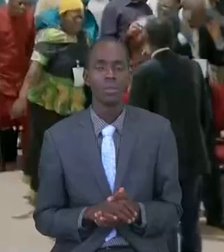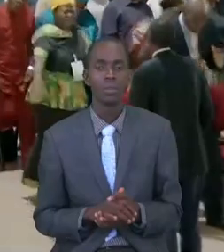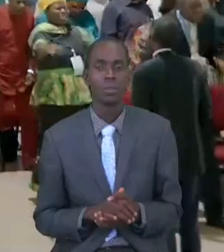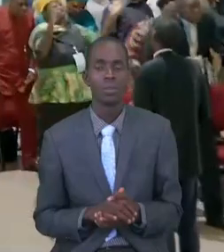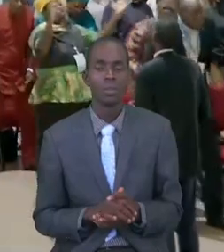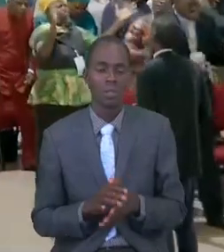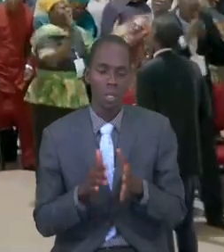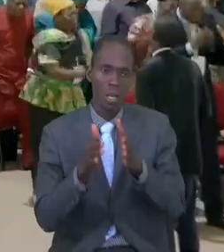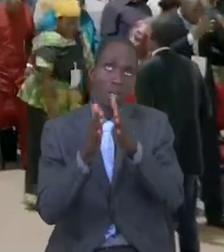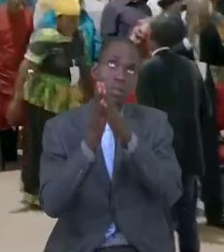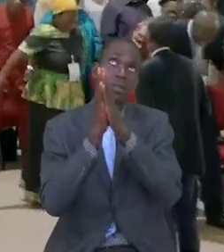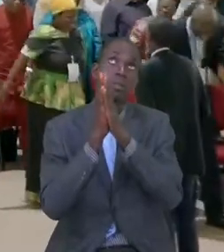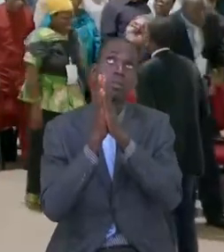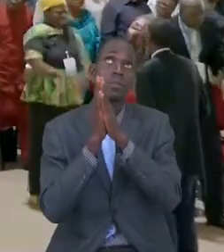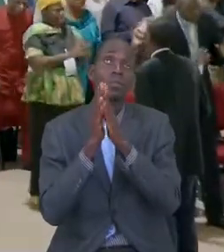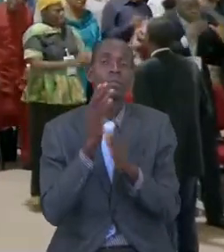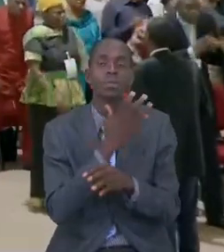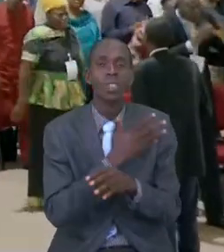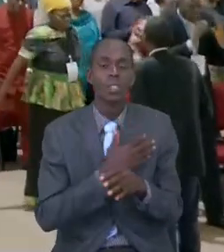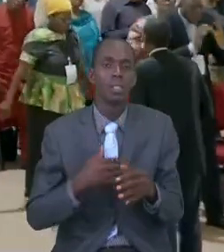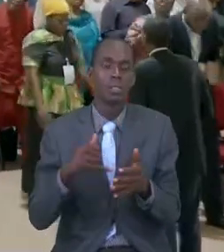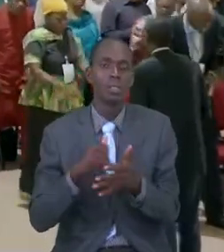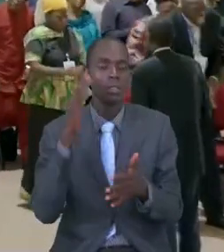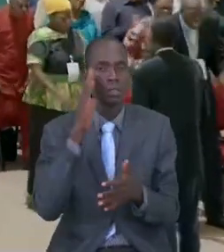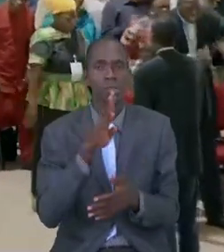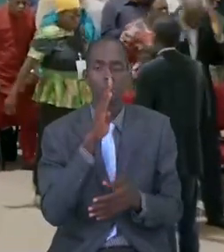Ask. And it shall be so.